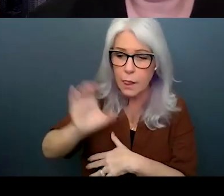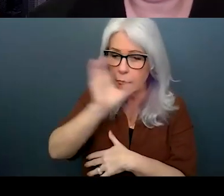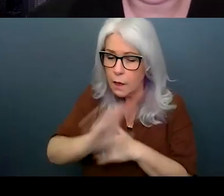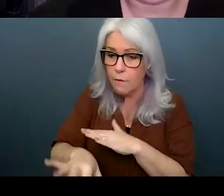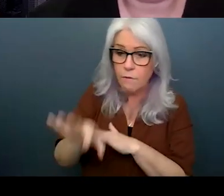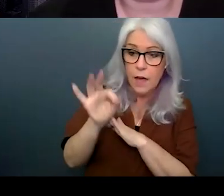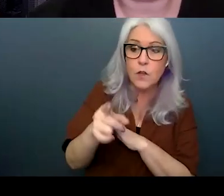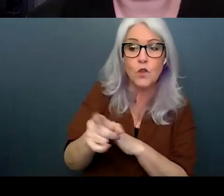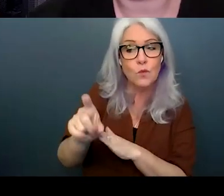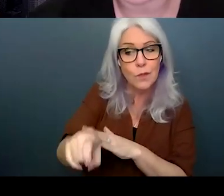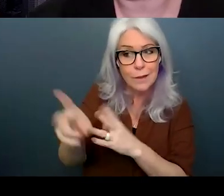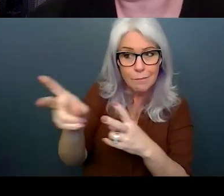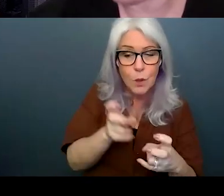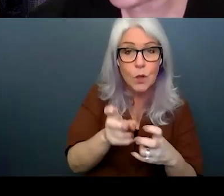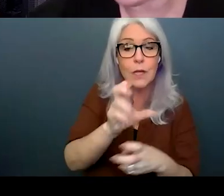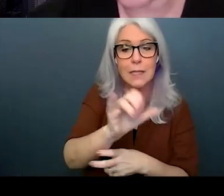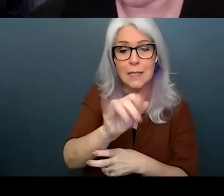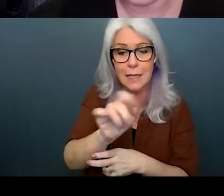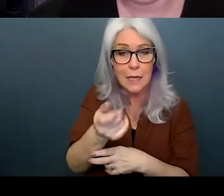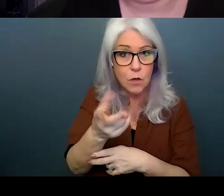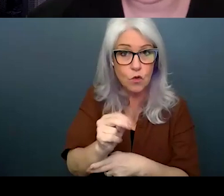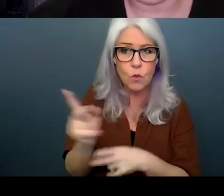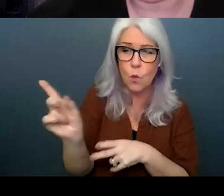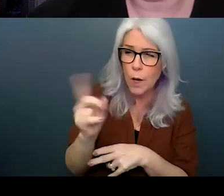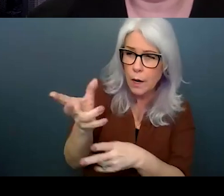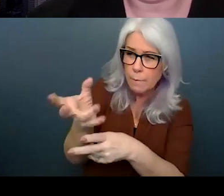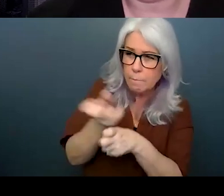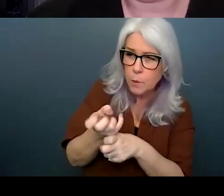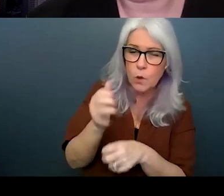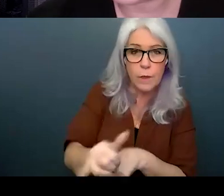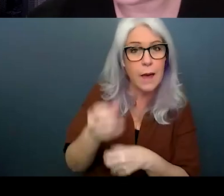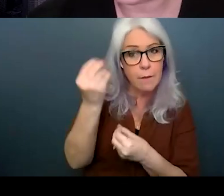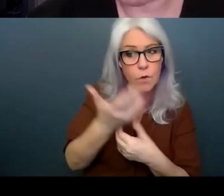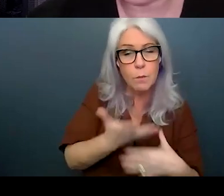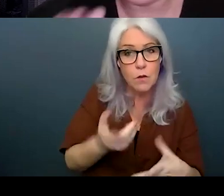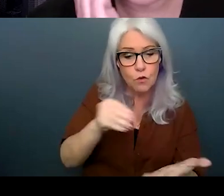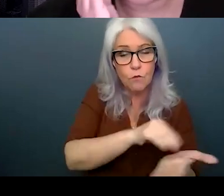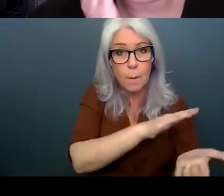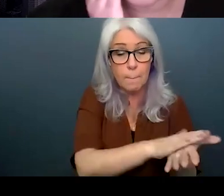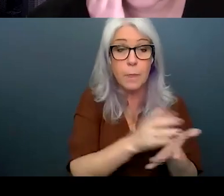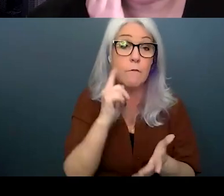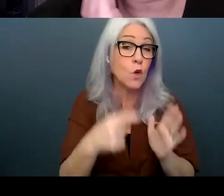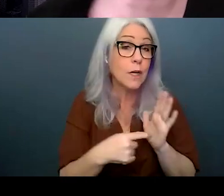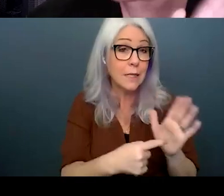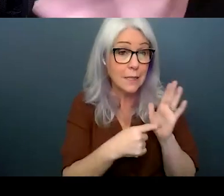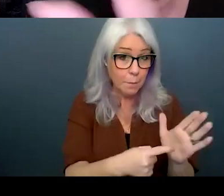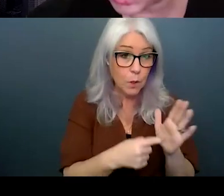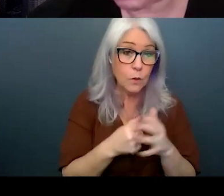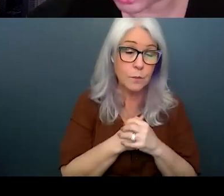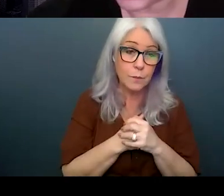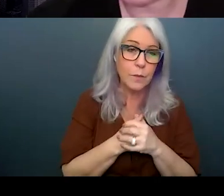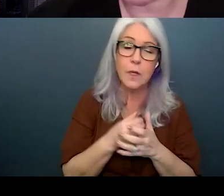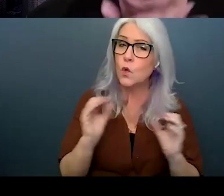do want a citation that shows where you got the information from. So you can see as an example, quote, and there are